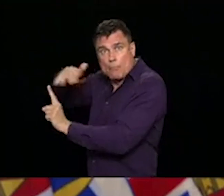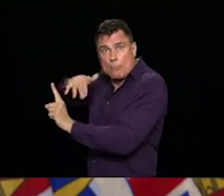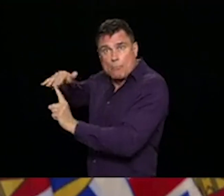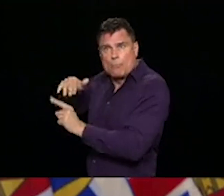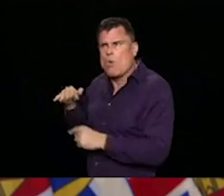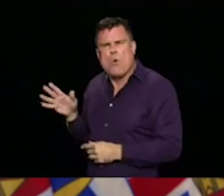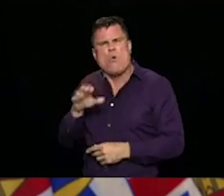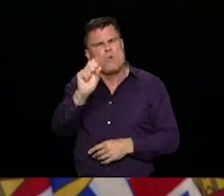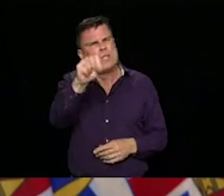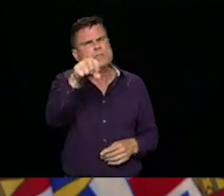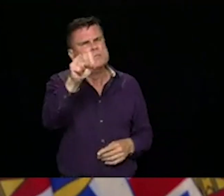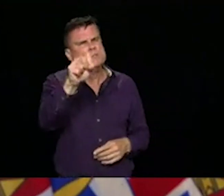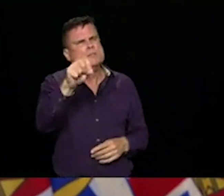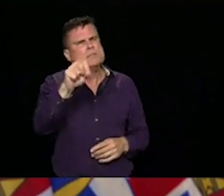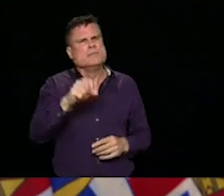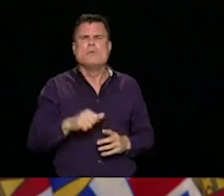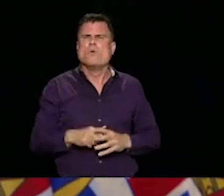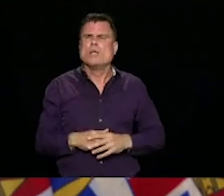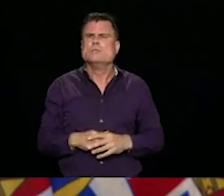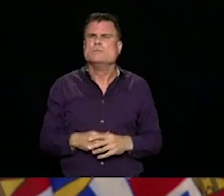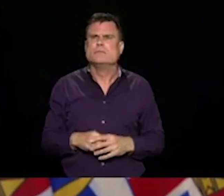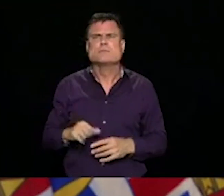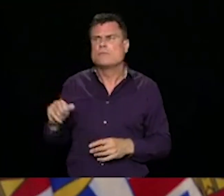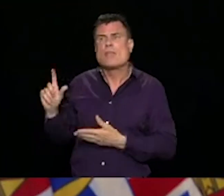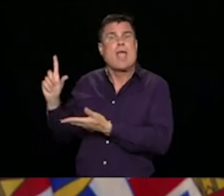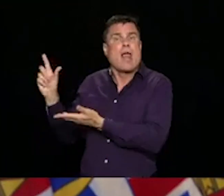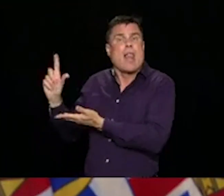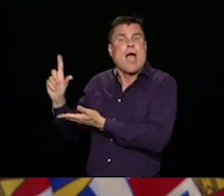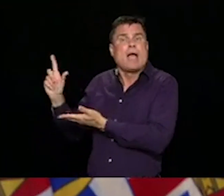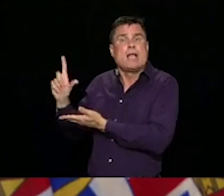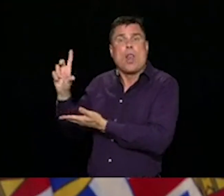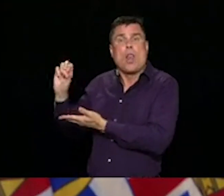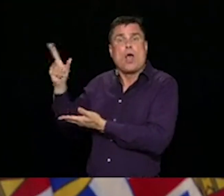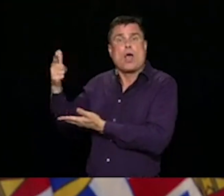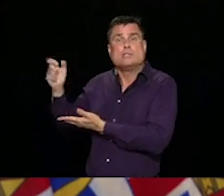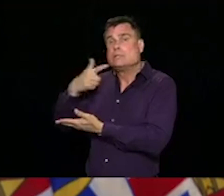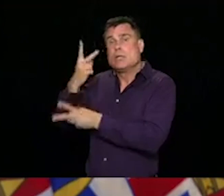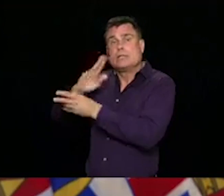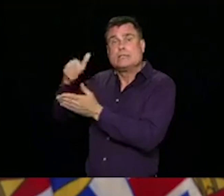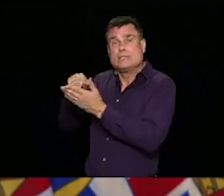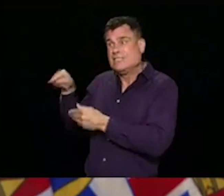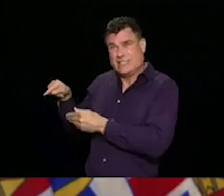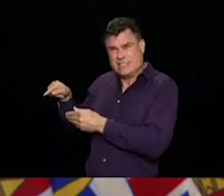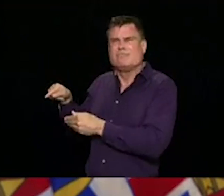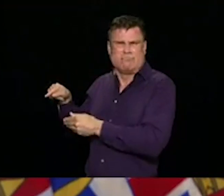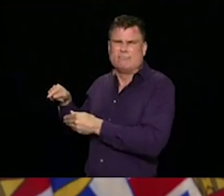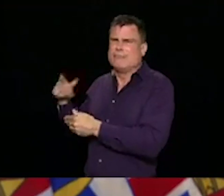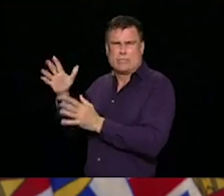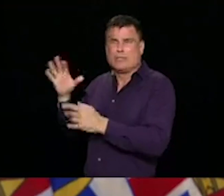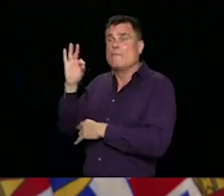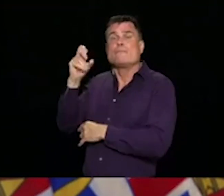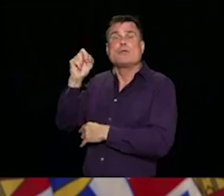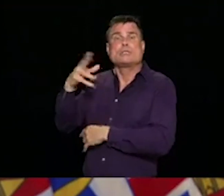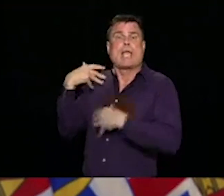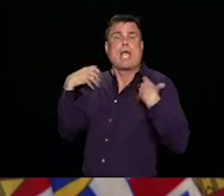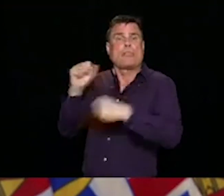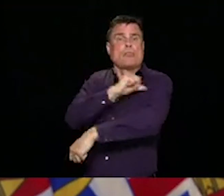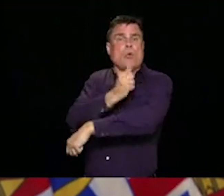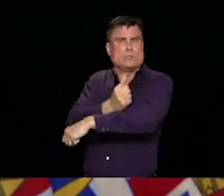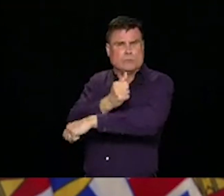outbreak, and it's the same strategy that we're using around the province. So it involves infection control